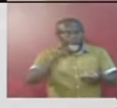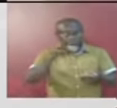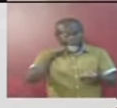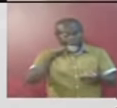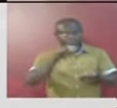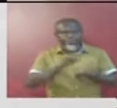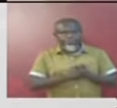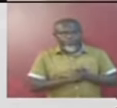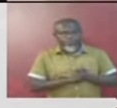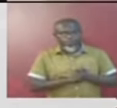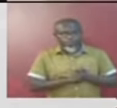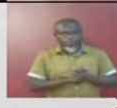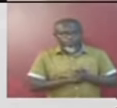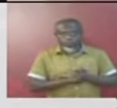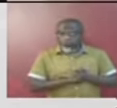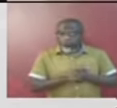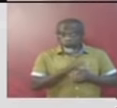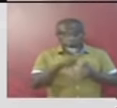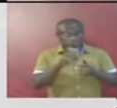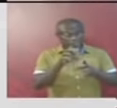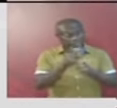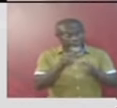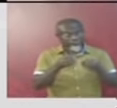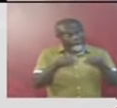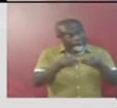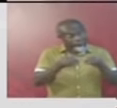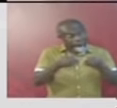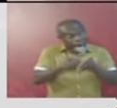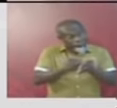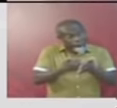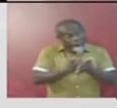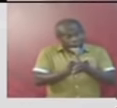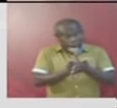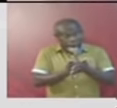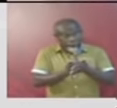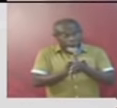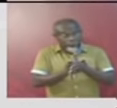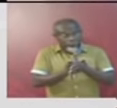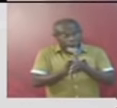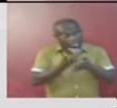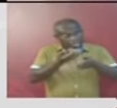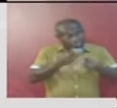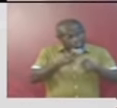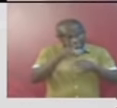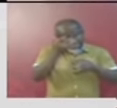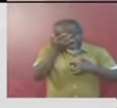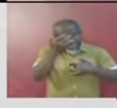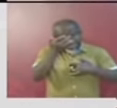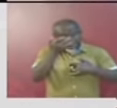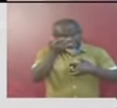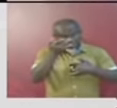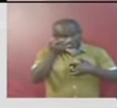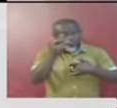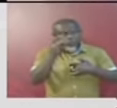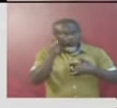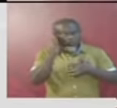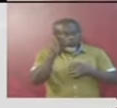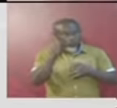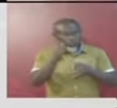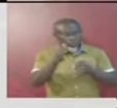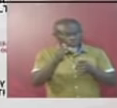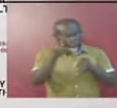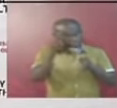know, as we get new cases, we will try to disseminate those as quickly as they come through the CMOH